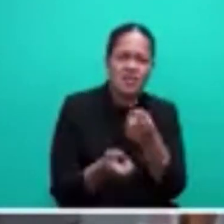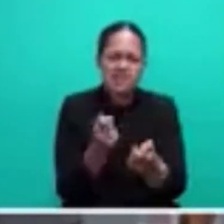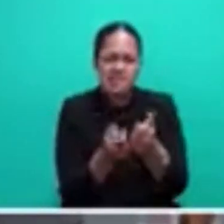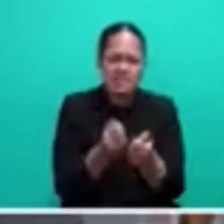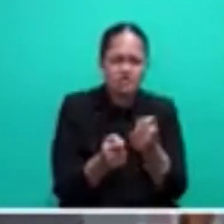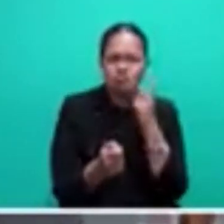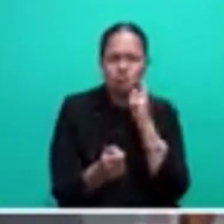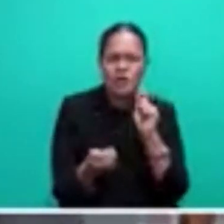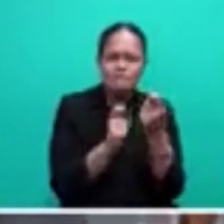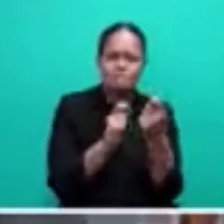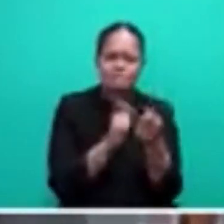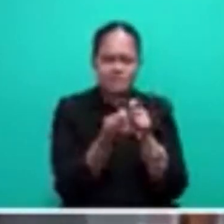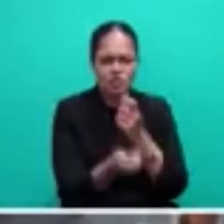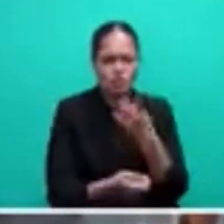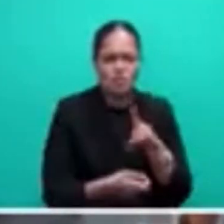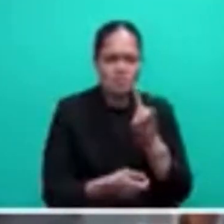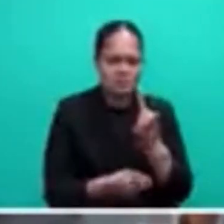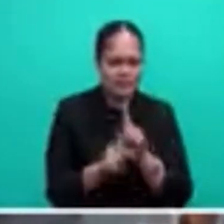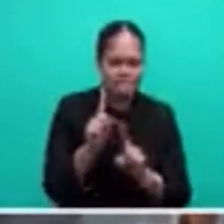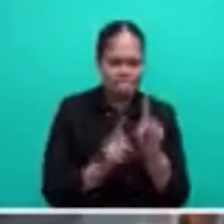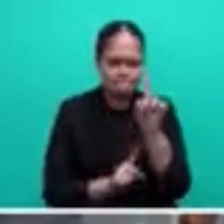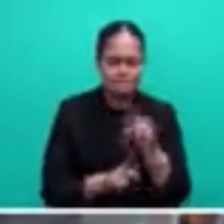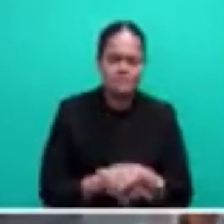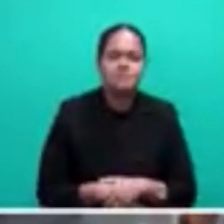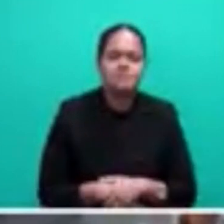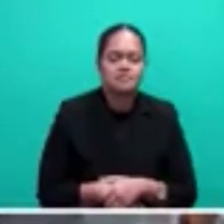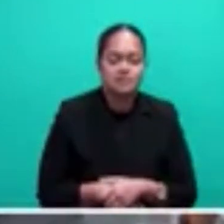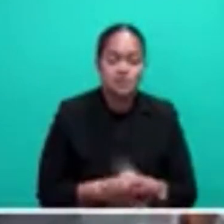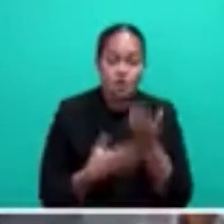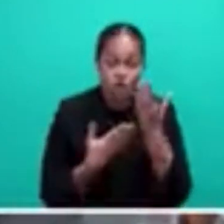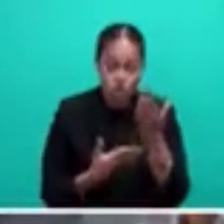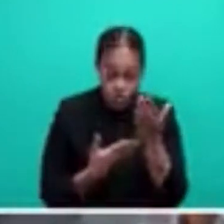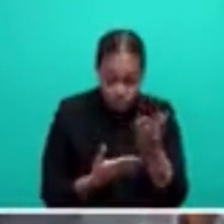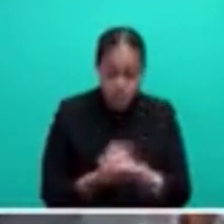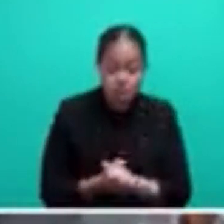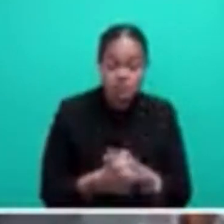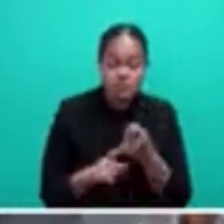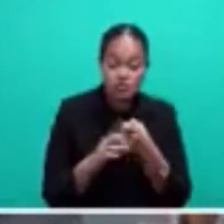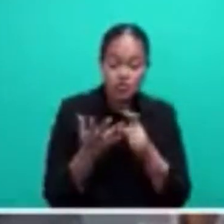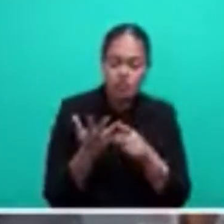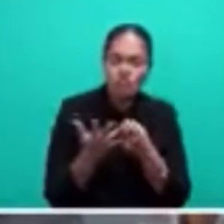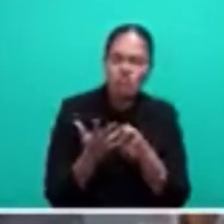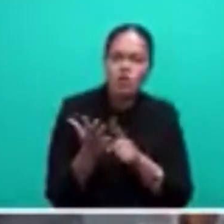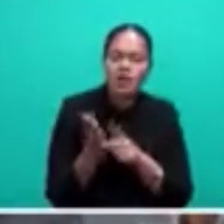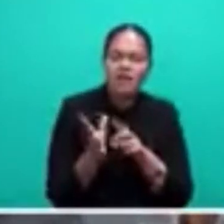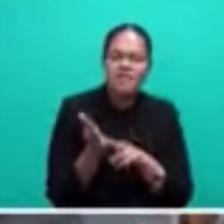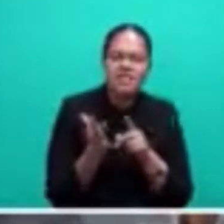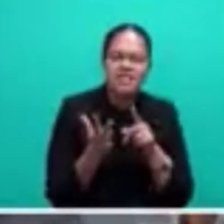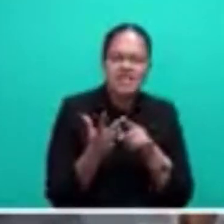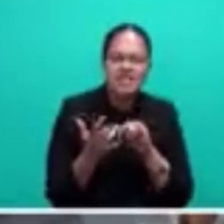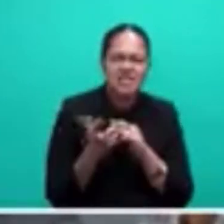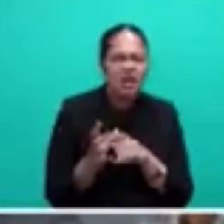there. But Honourable Speaker, Honourable Koroilavesau states there's massive